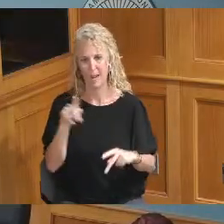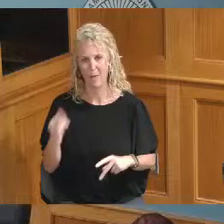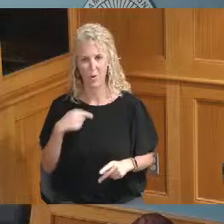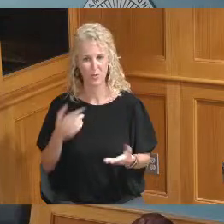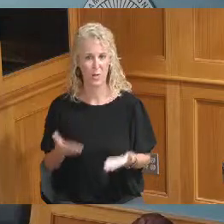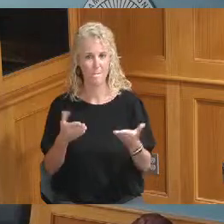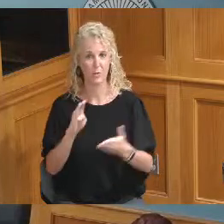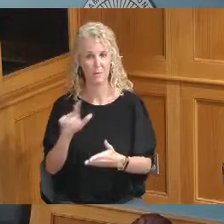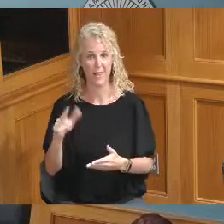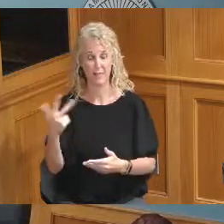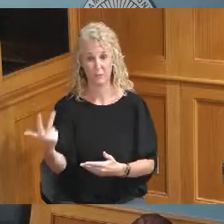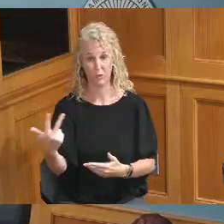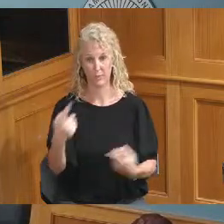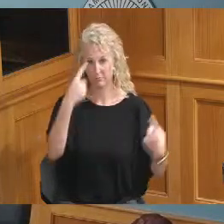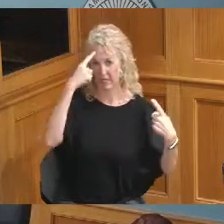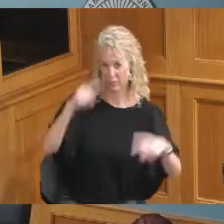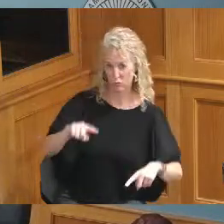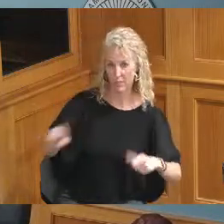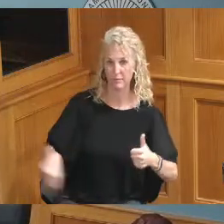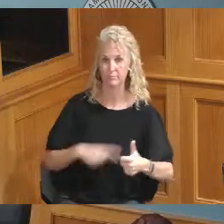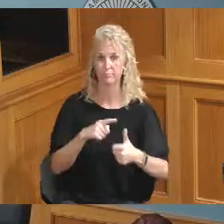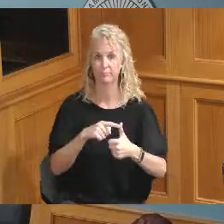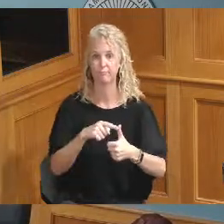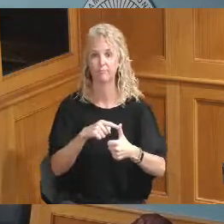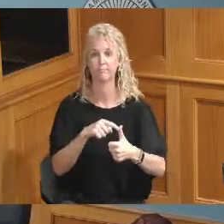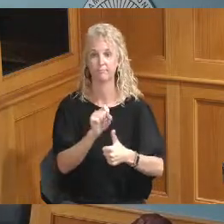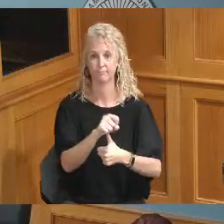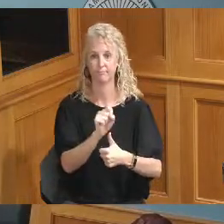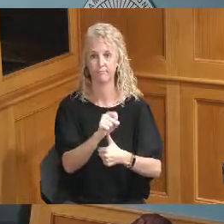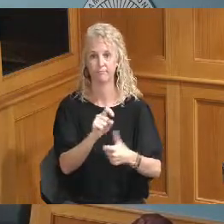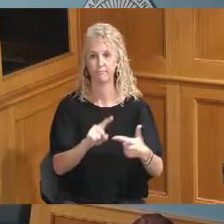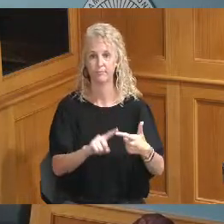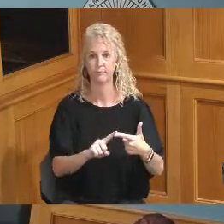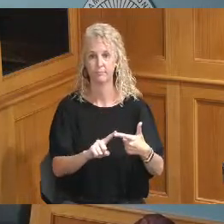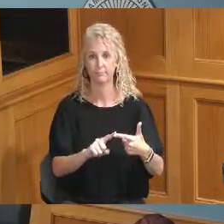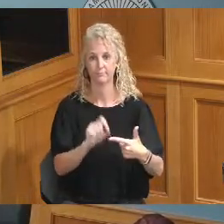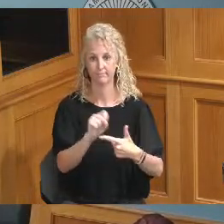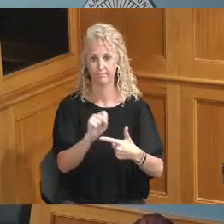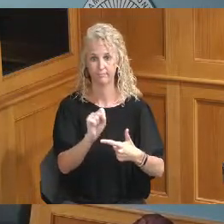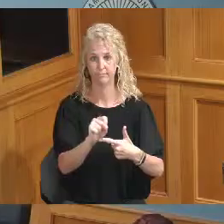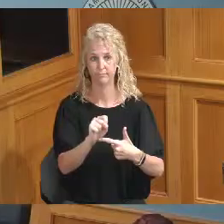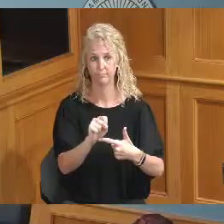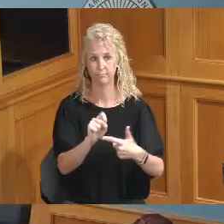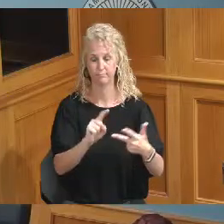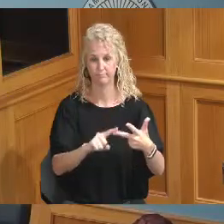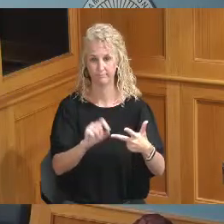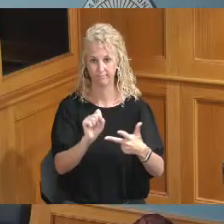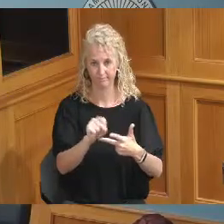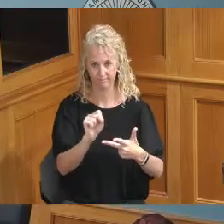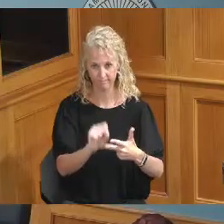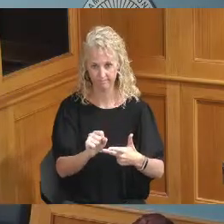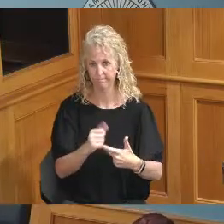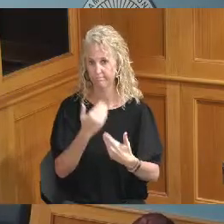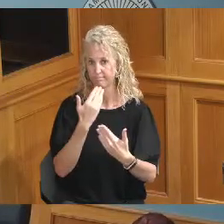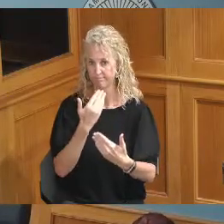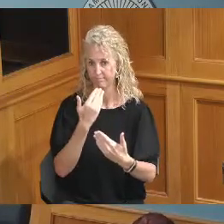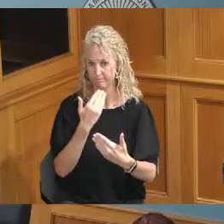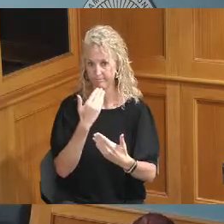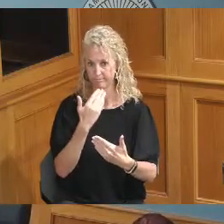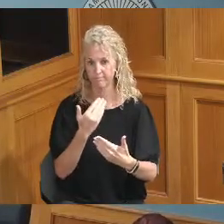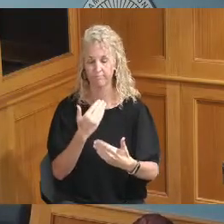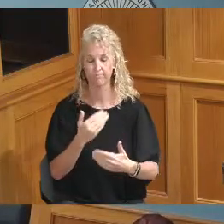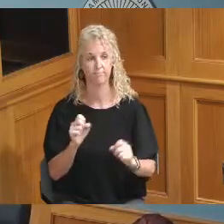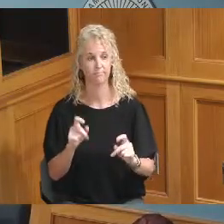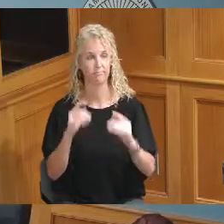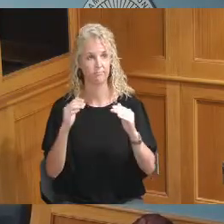motion on the floor. Second. Commissioner Dreehouse? Yes. Commissioner Summer Dumas? Yes. Commissioner Reese? Thank you. Thank you,